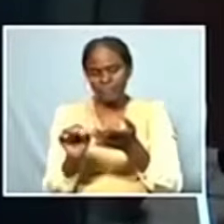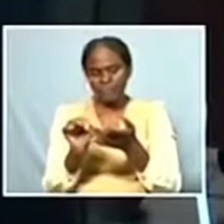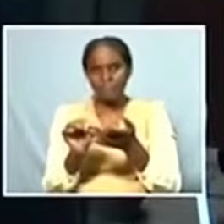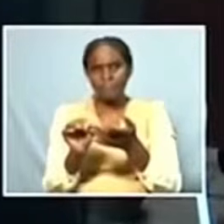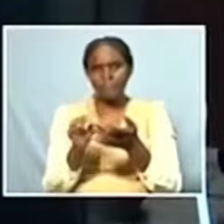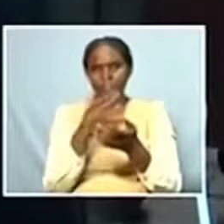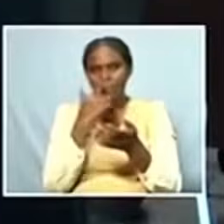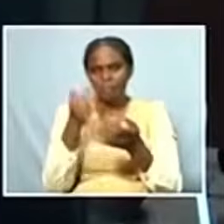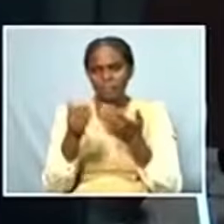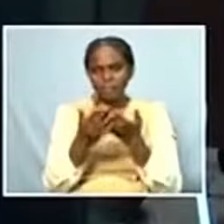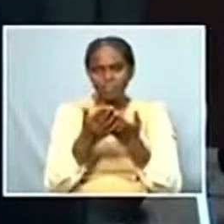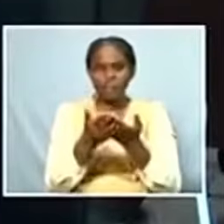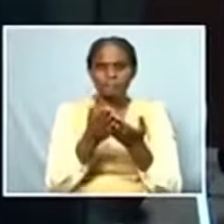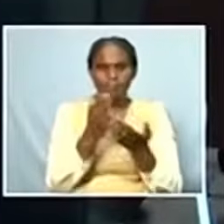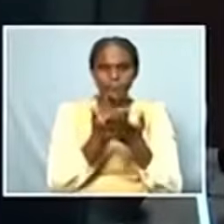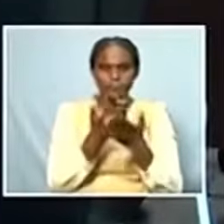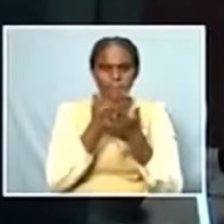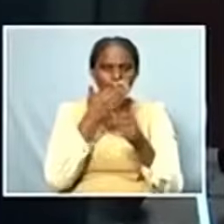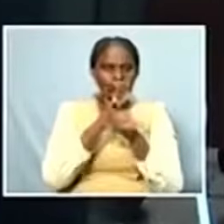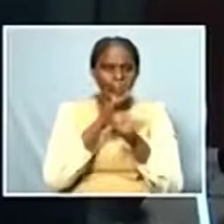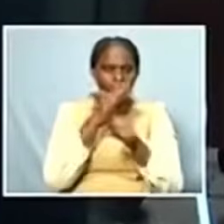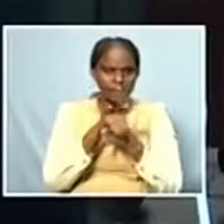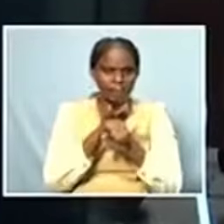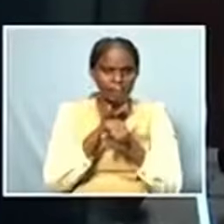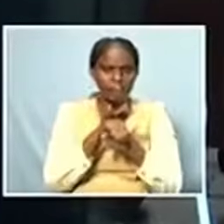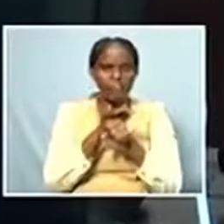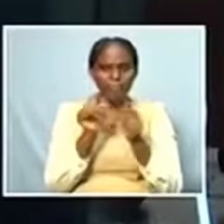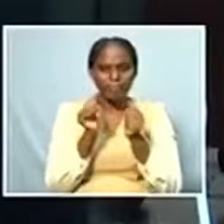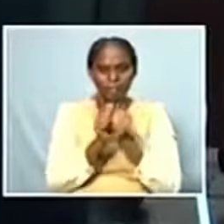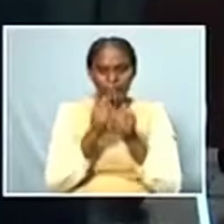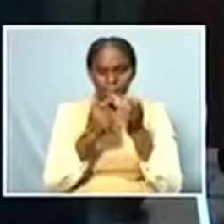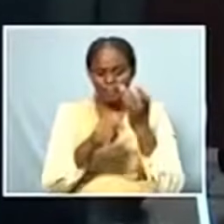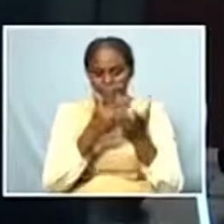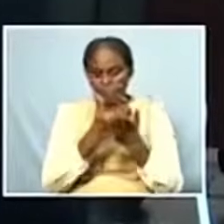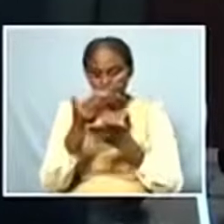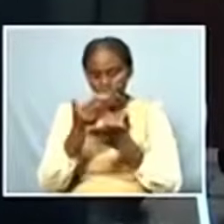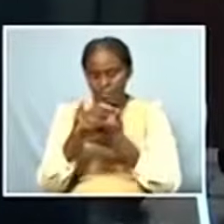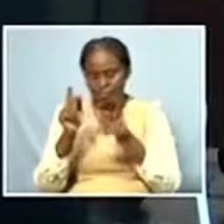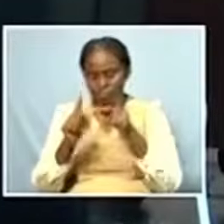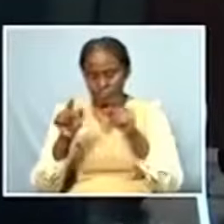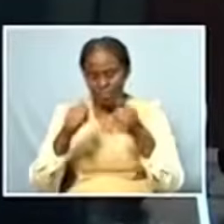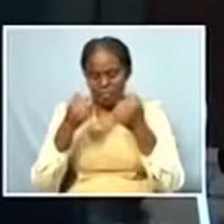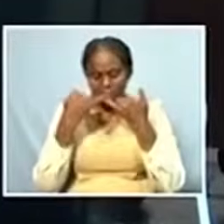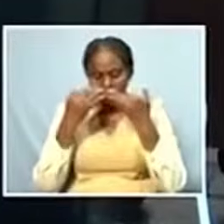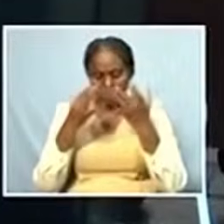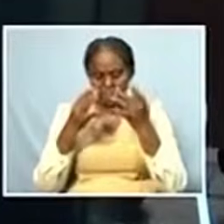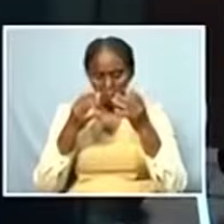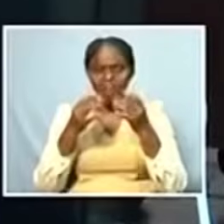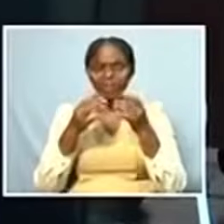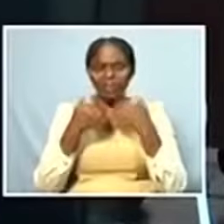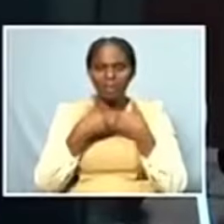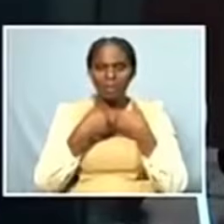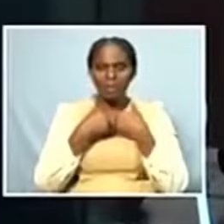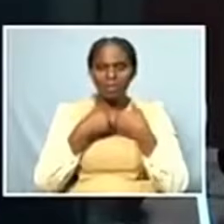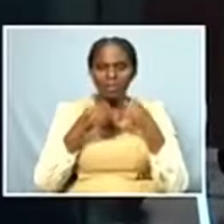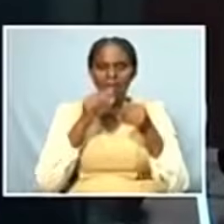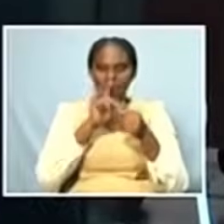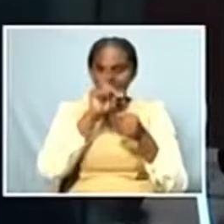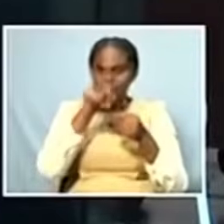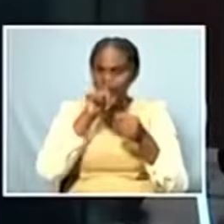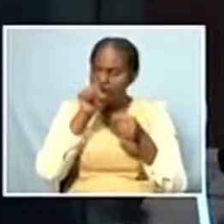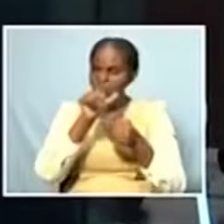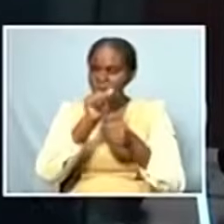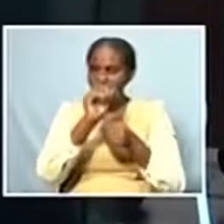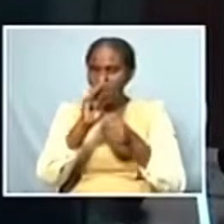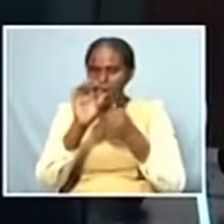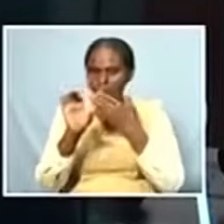25%, they present the guarantee. And it's the procurement people to confirm that this insurance A, B,